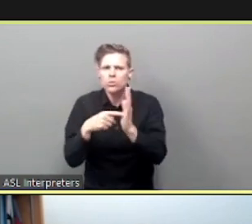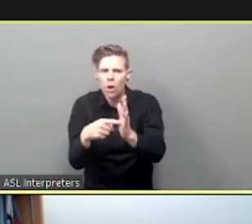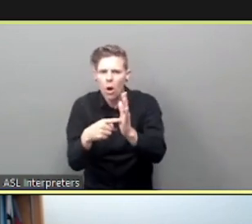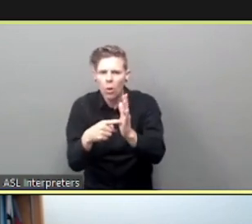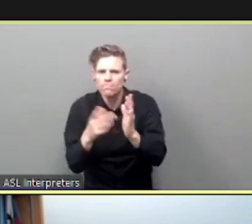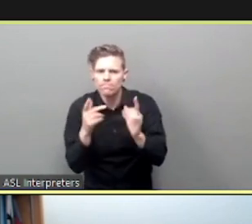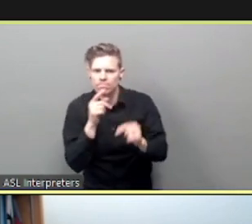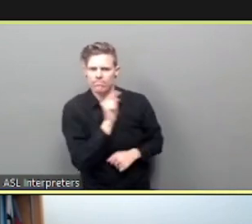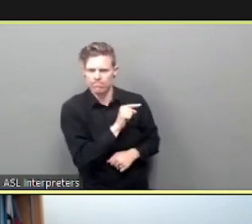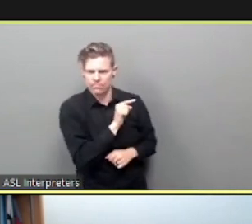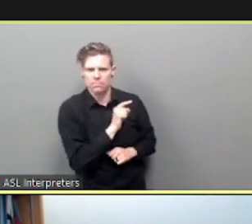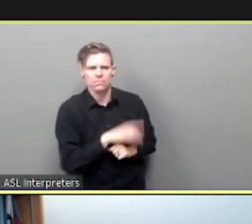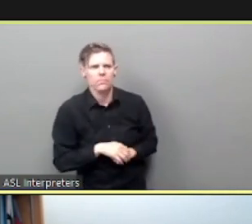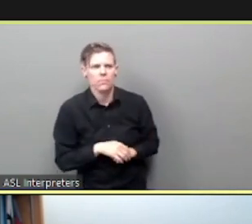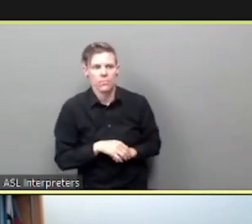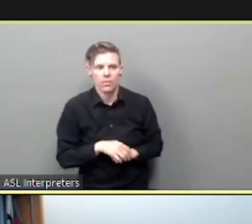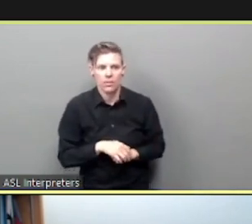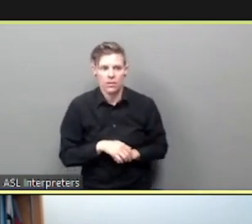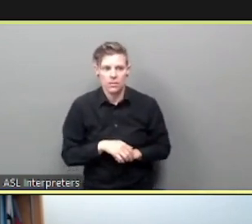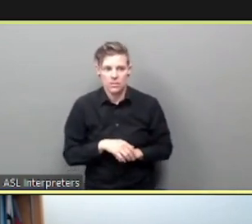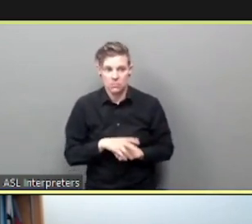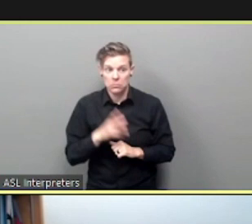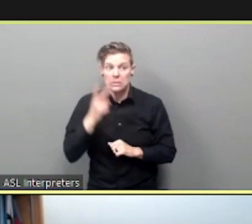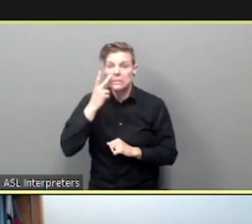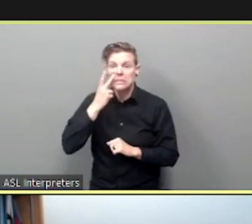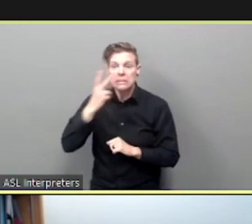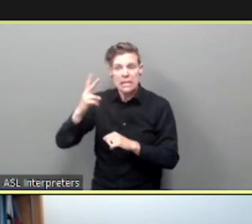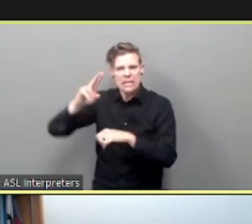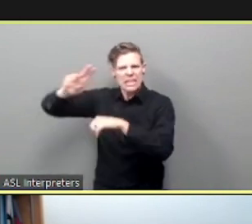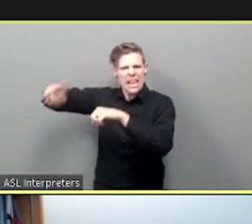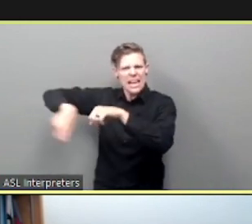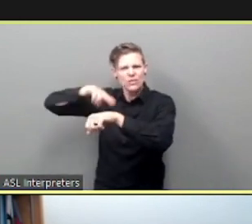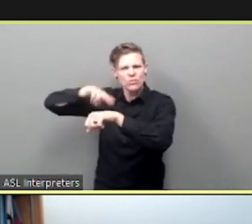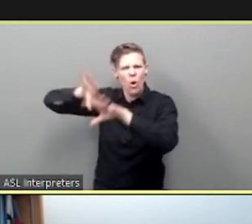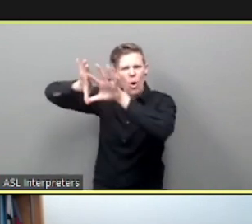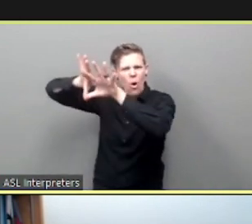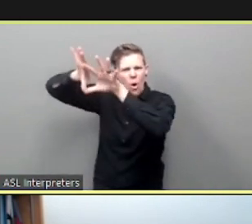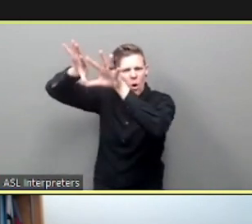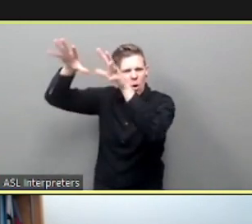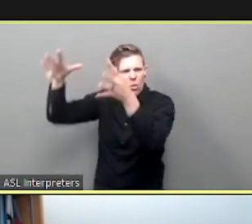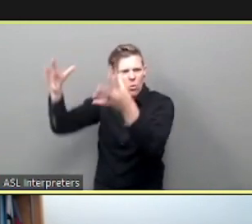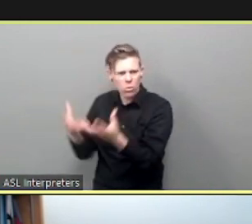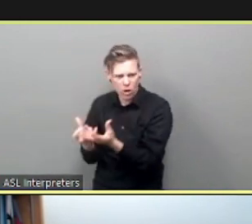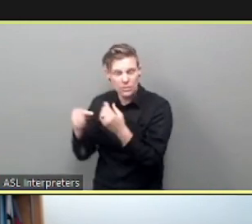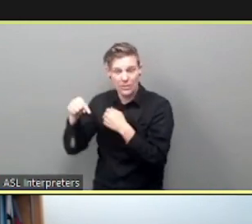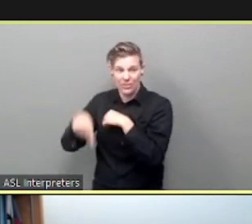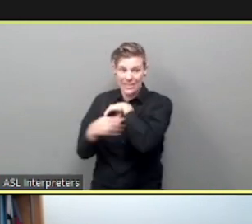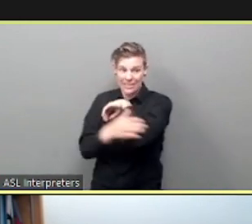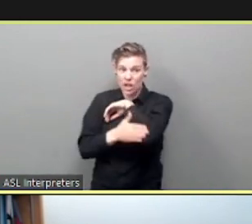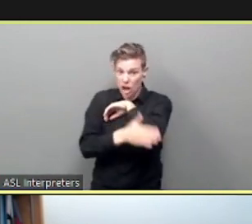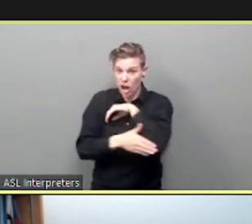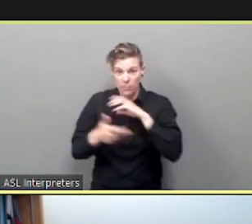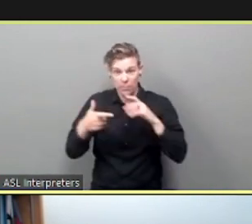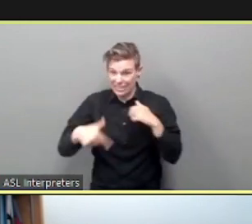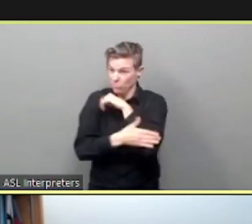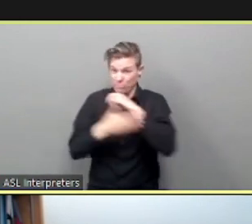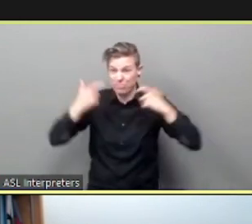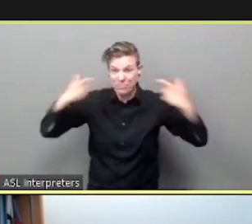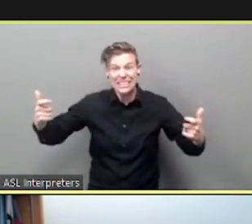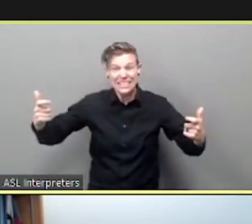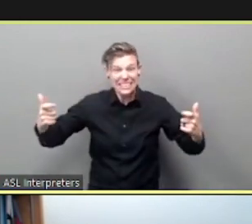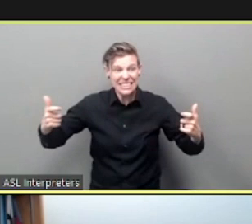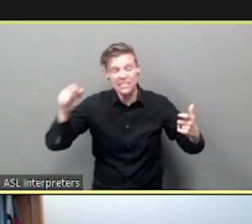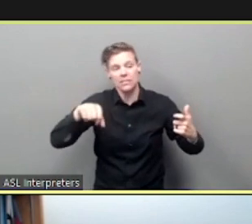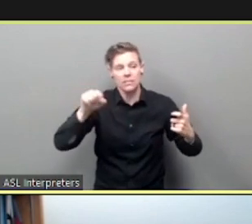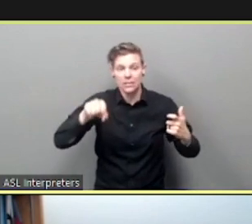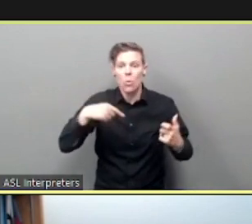the overall national trend, this is a large country, and we see peaks and troughs